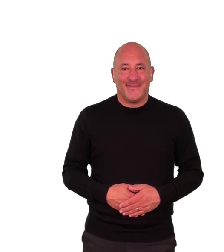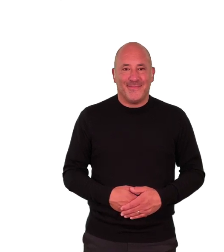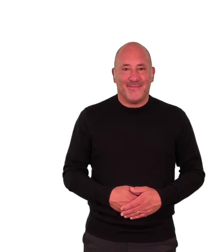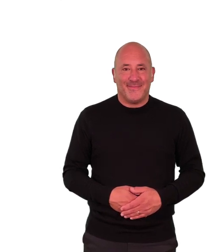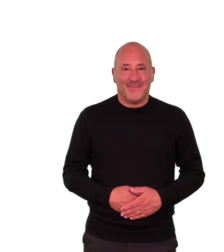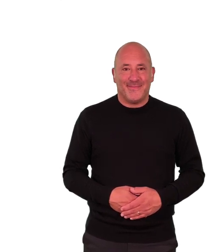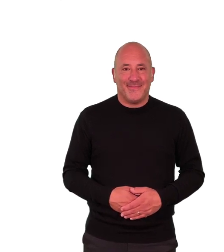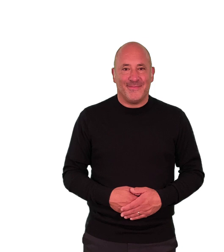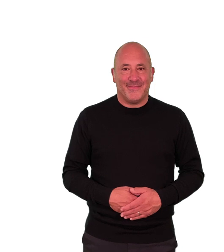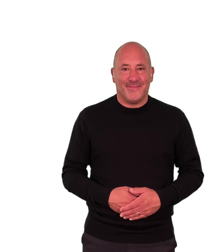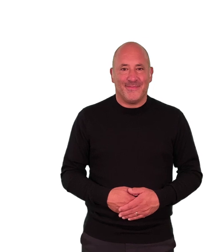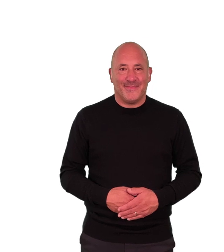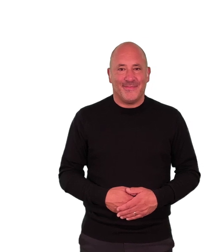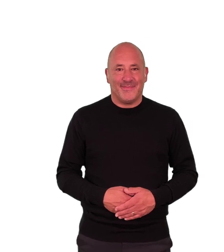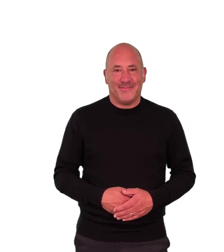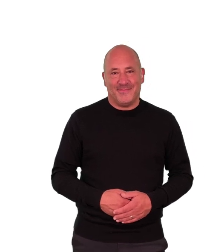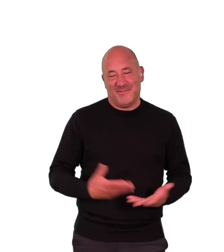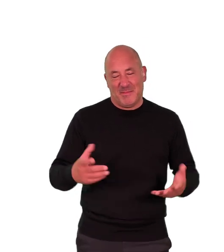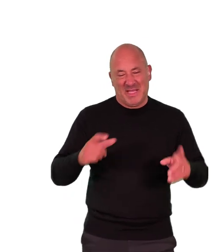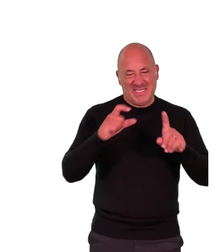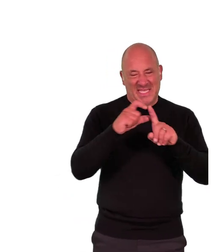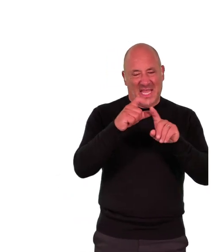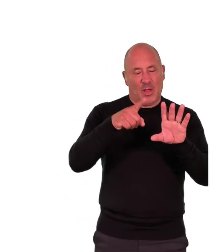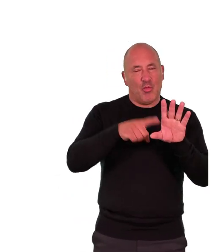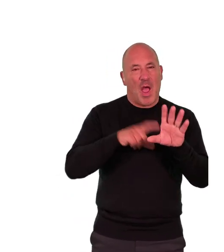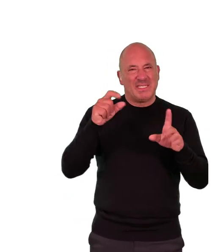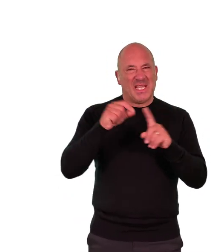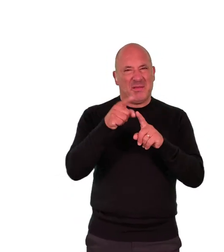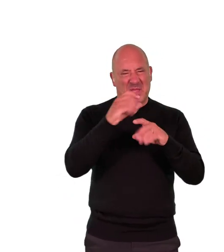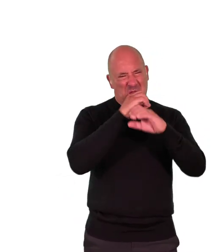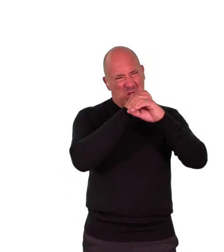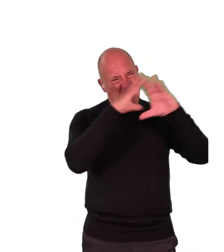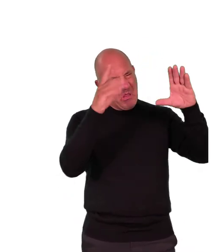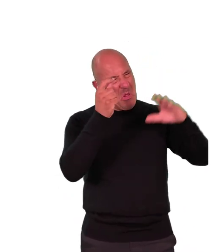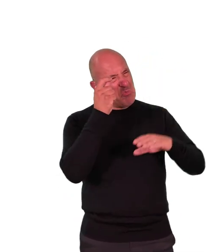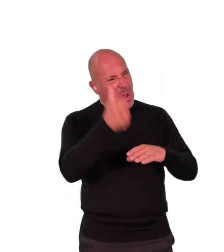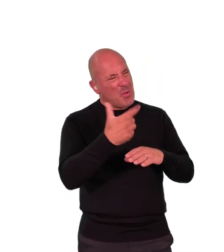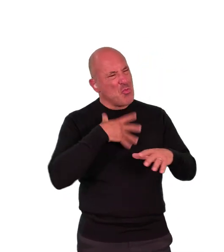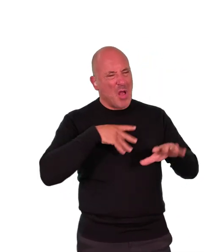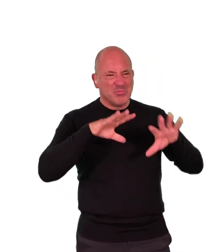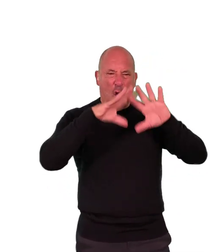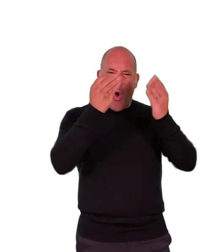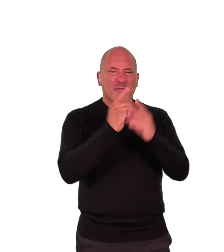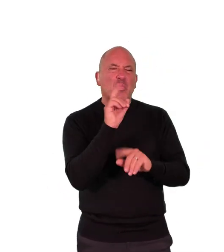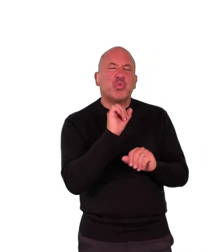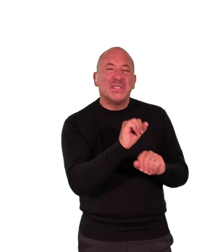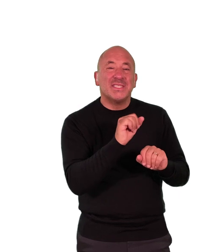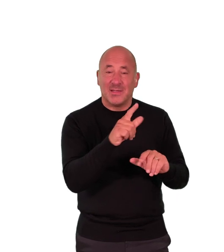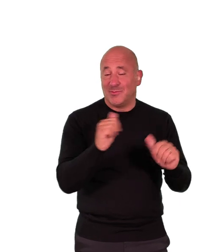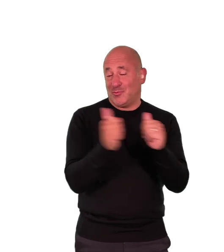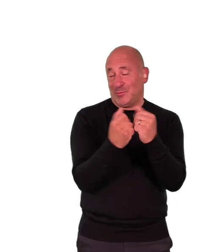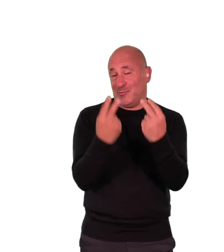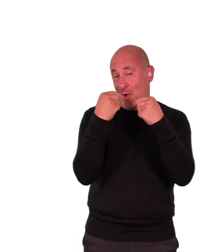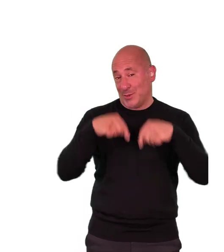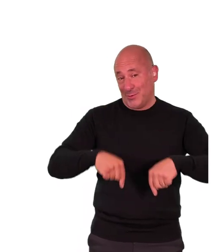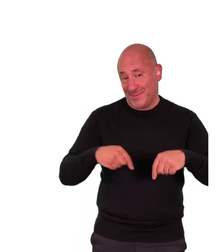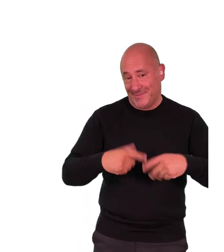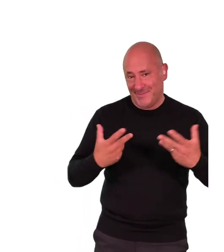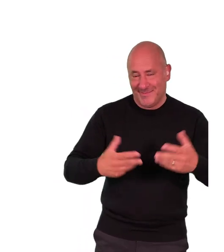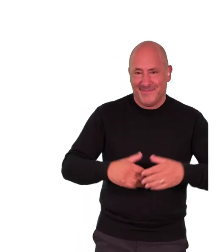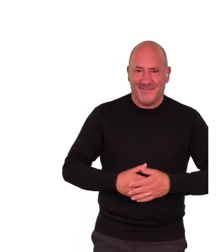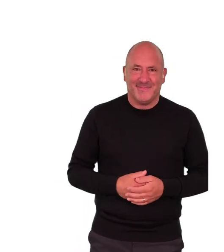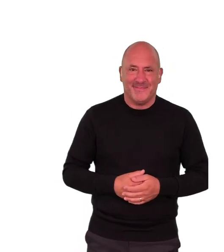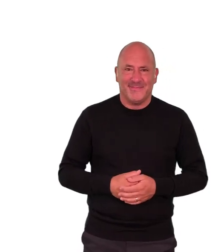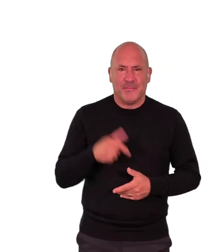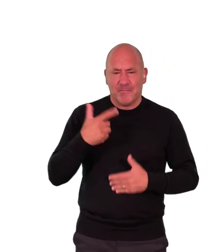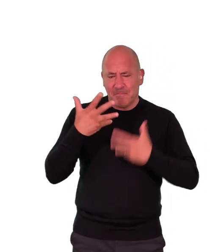This video is for you if you don't know much about DYCP and want a broad overview. This video isn't